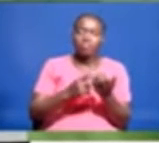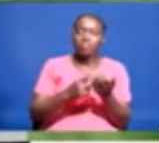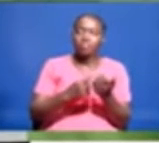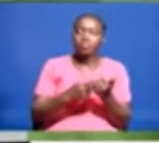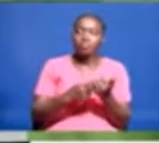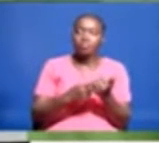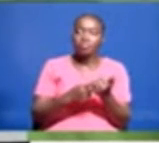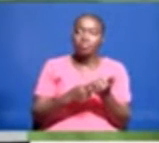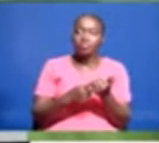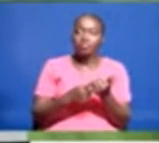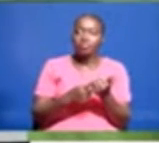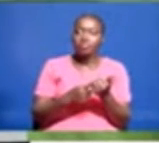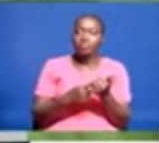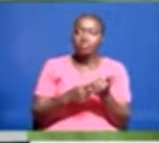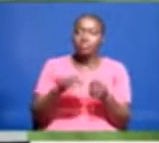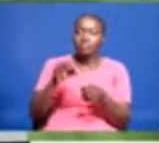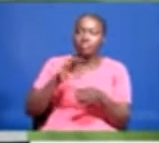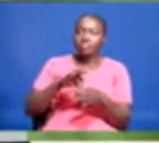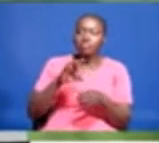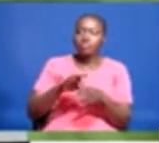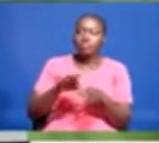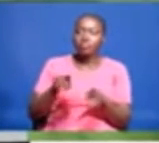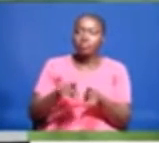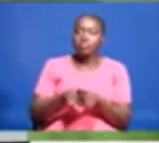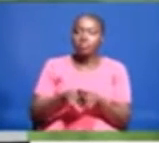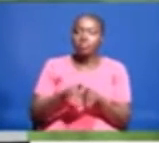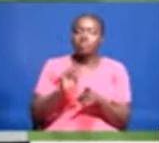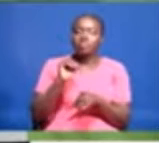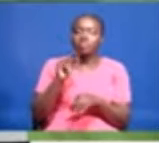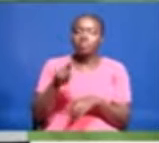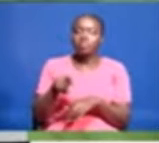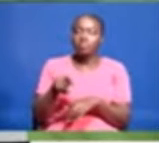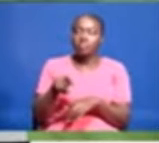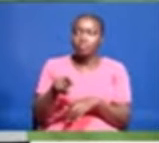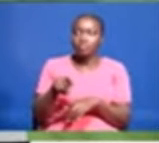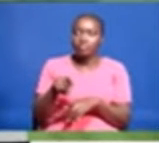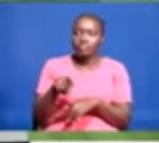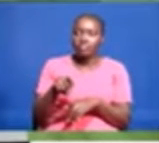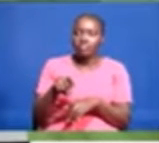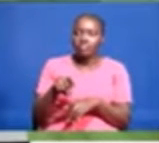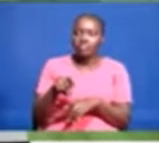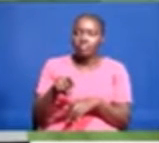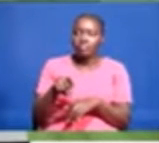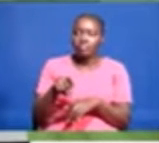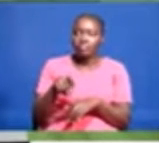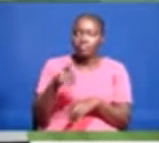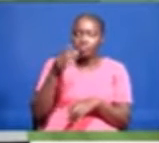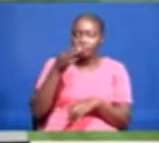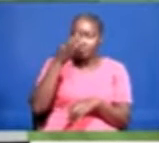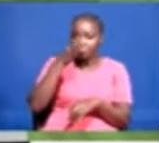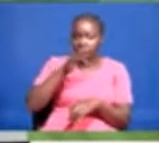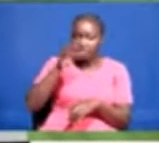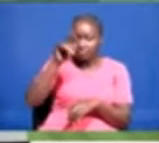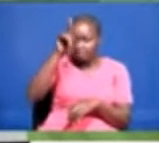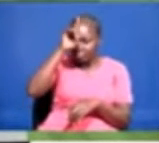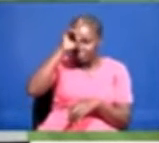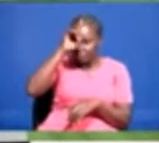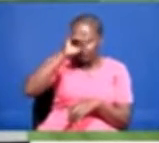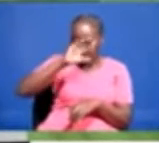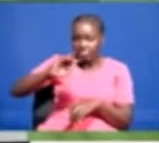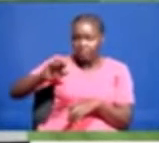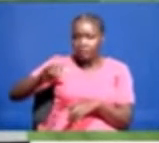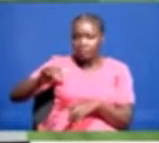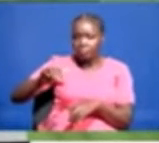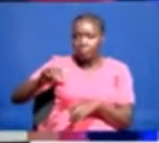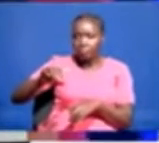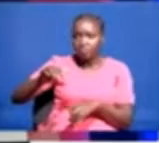4415798 has been duly elected as a member of National Assembly for Kitui constituency. It was